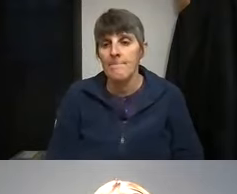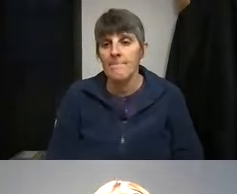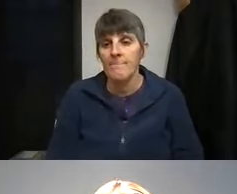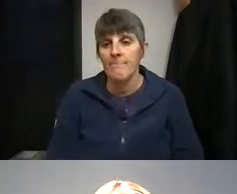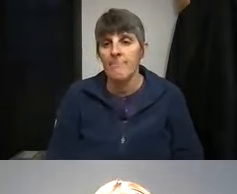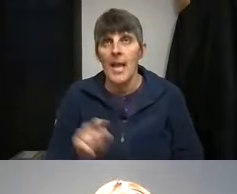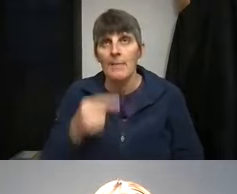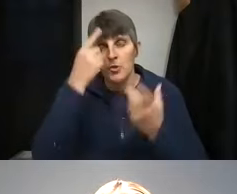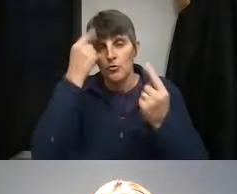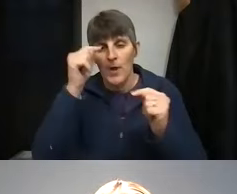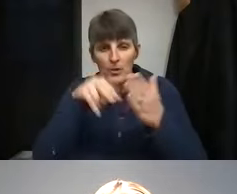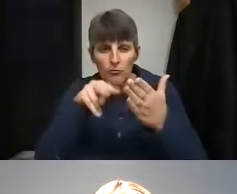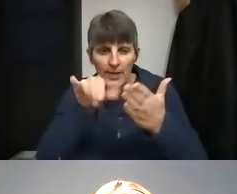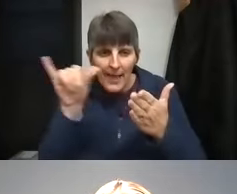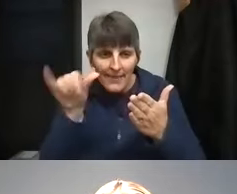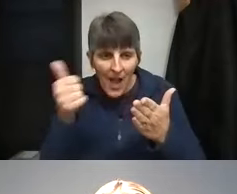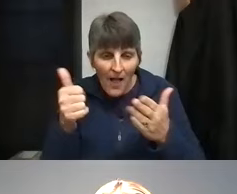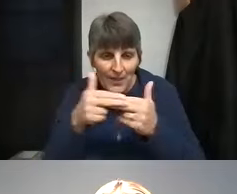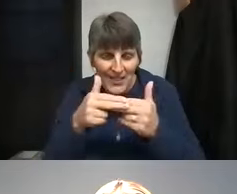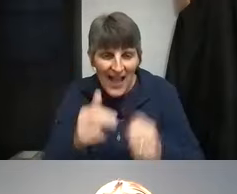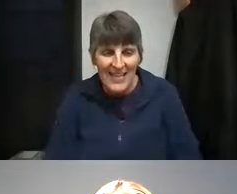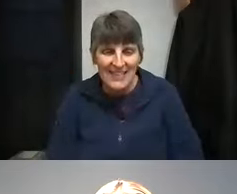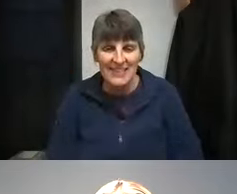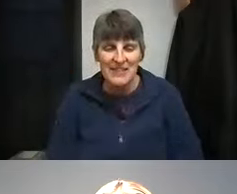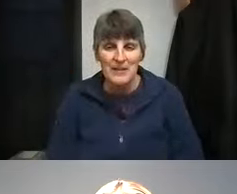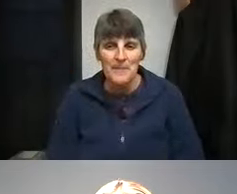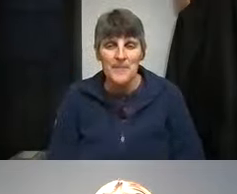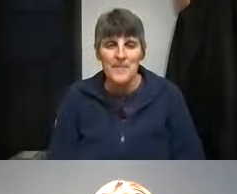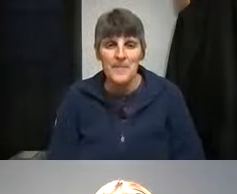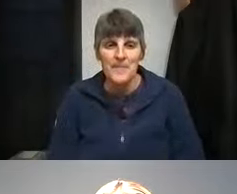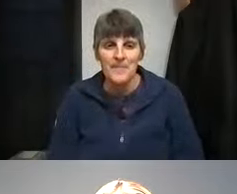I'm just trying to read like the other slides.